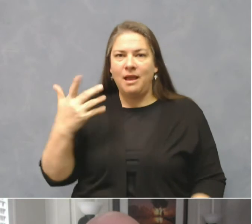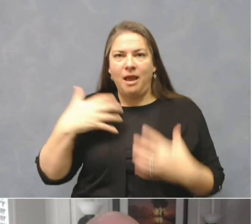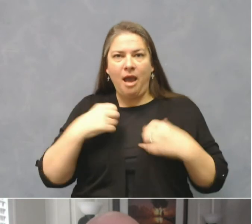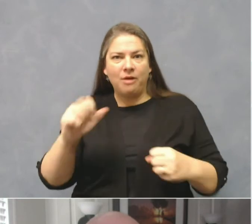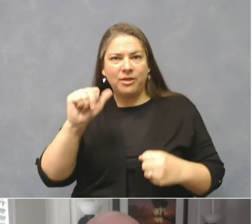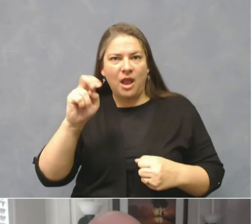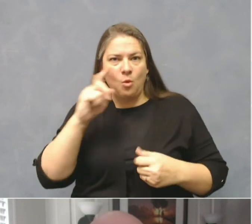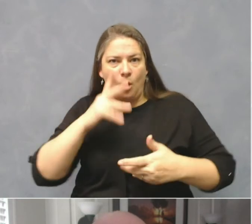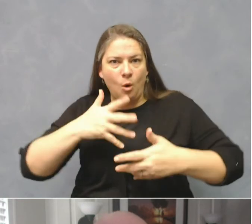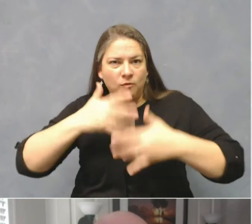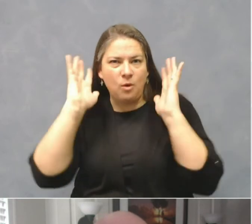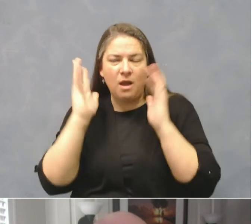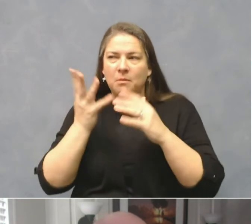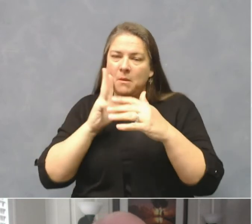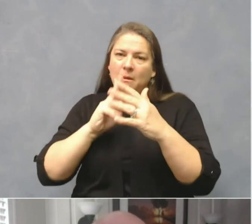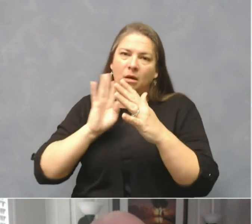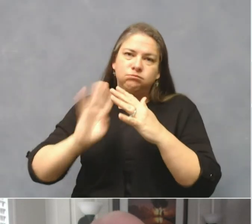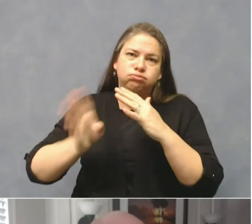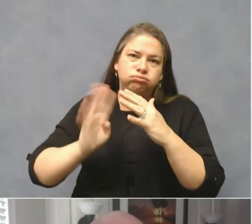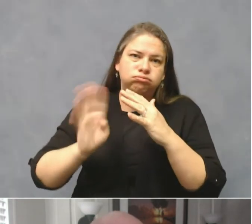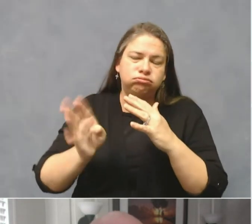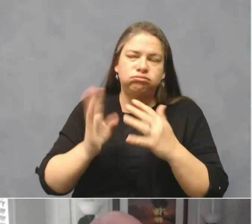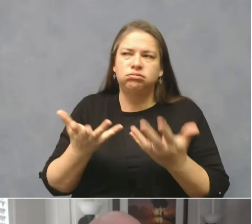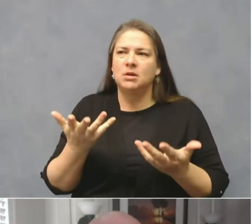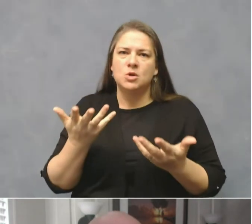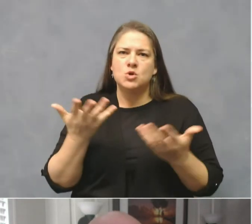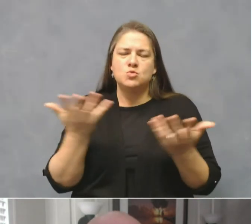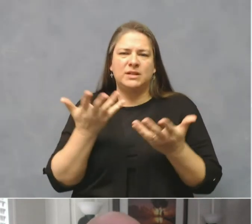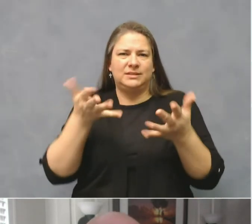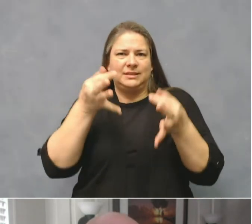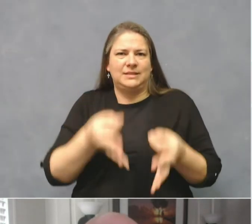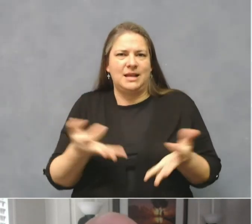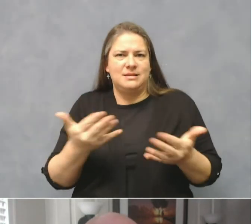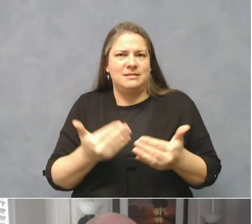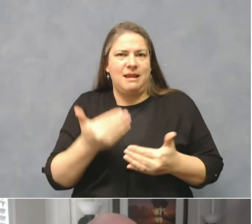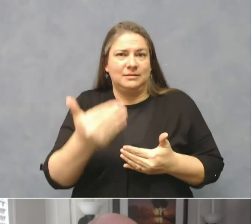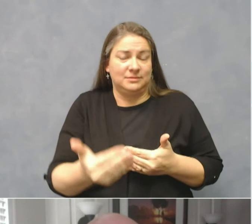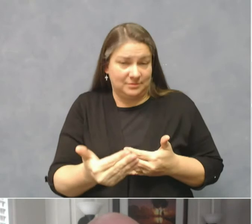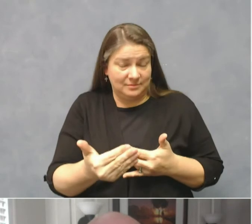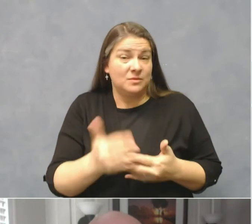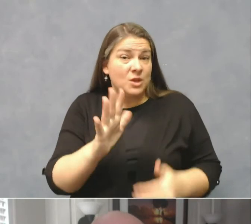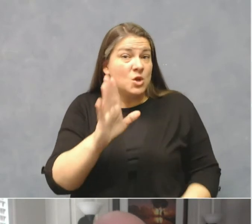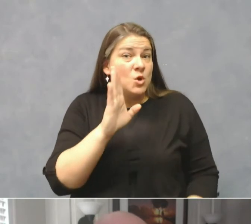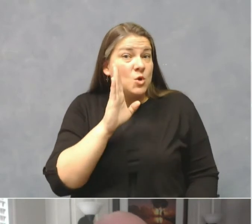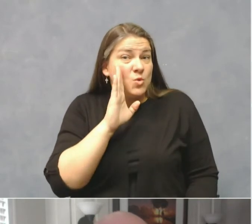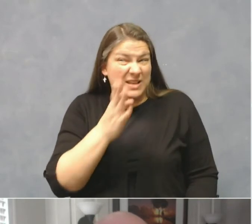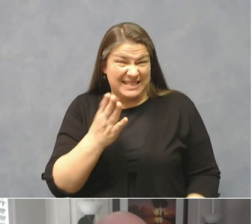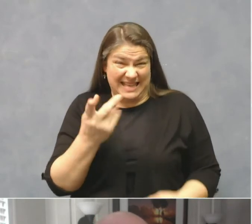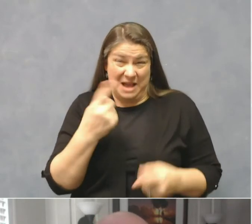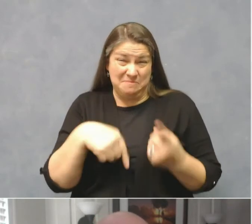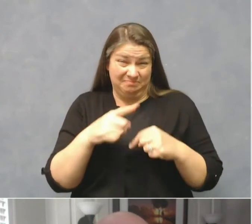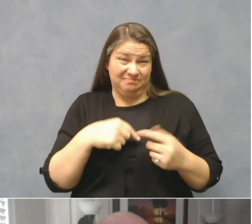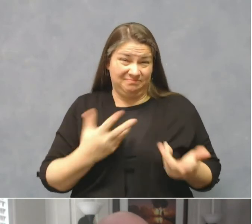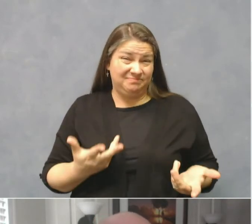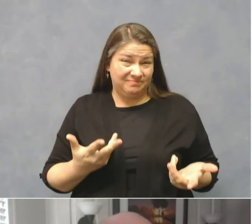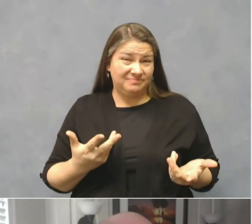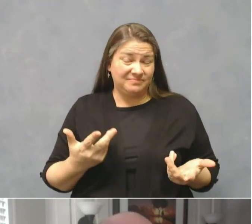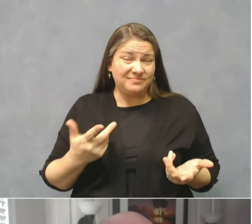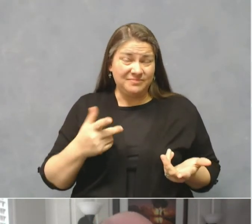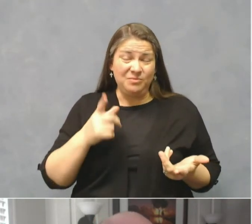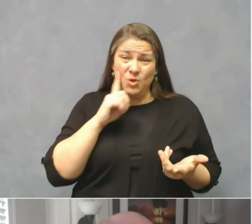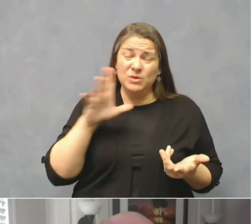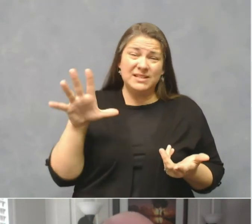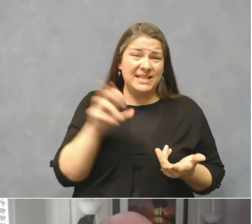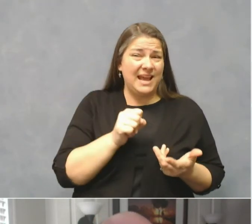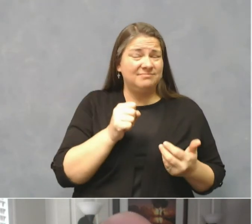vaccine is around the corner, but it's still around the corner, and it is going to take well into the first half of next year